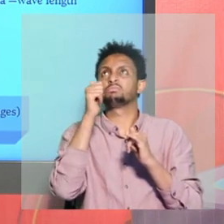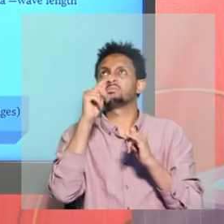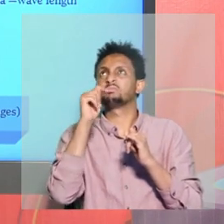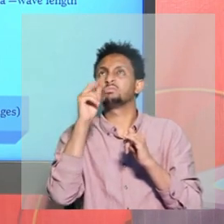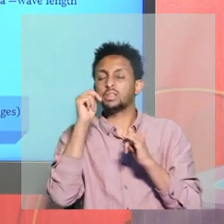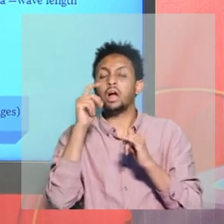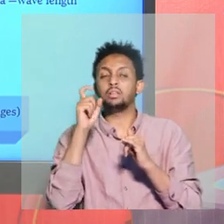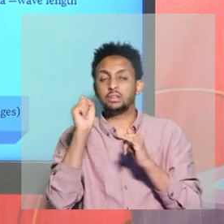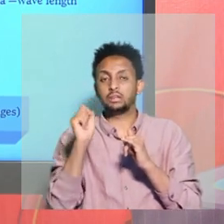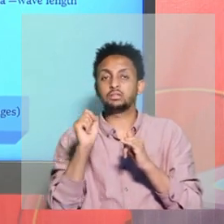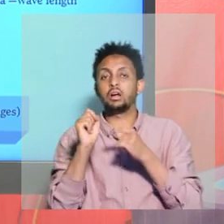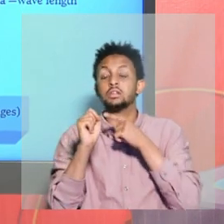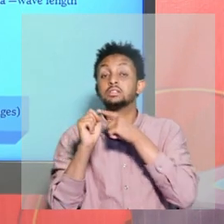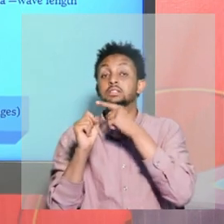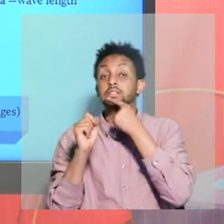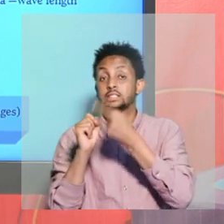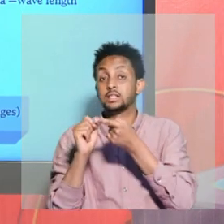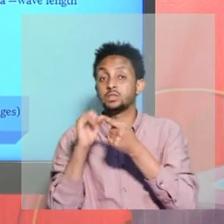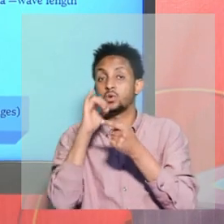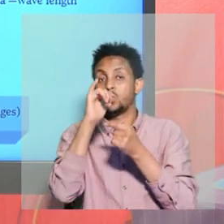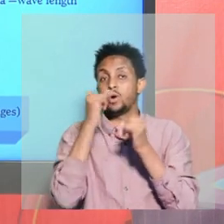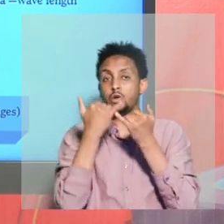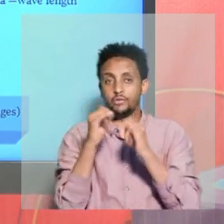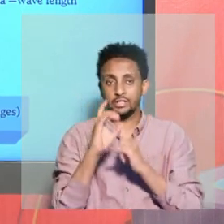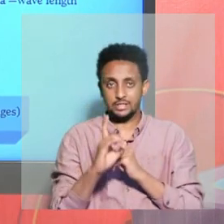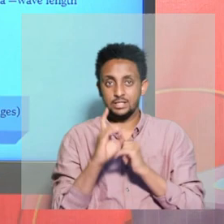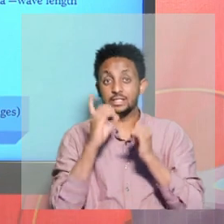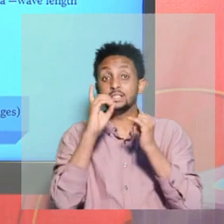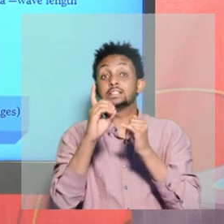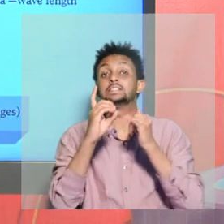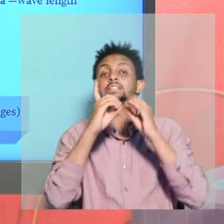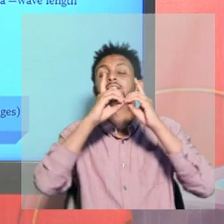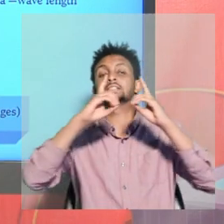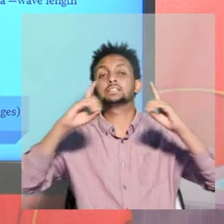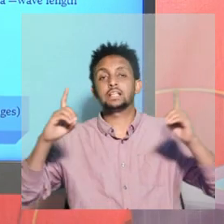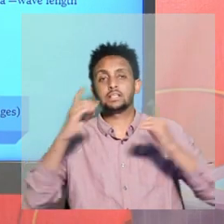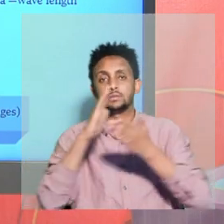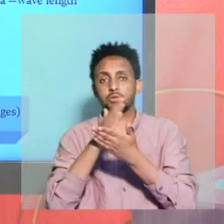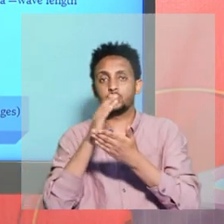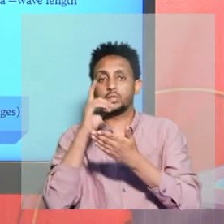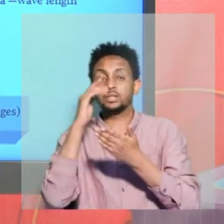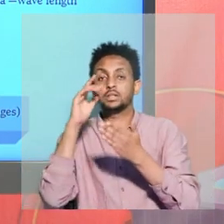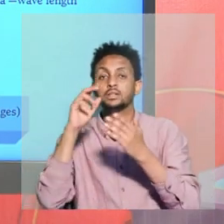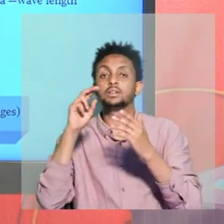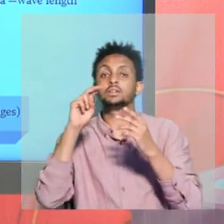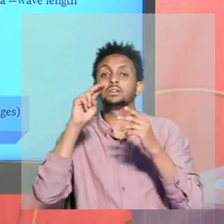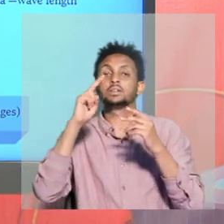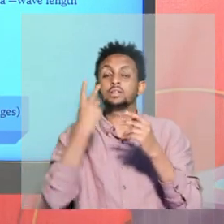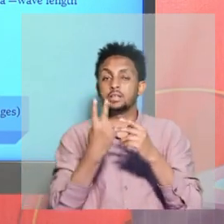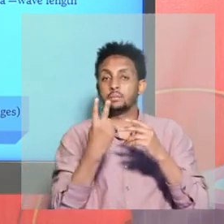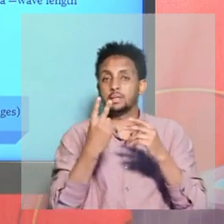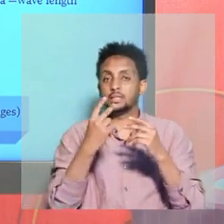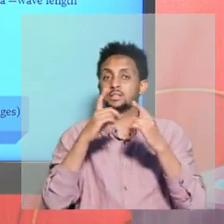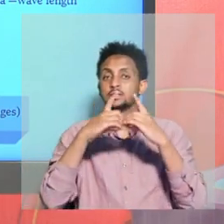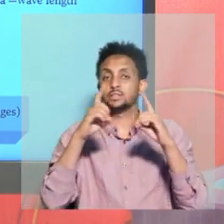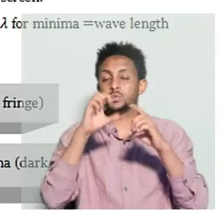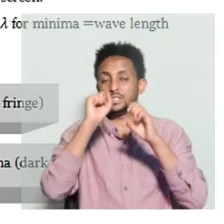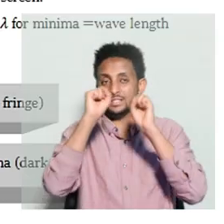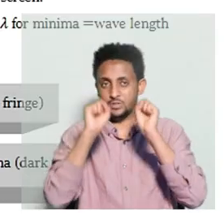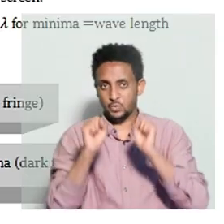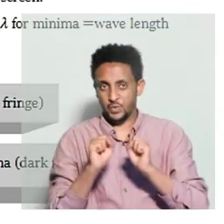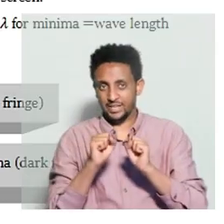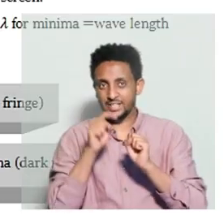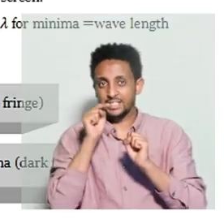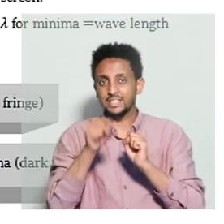here, tan theta, say that y over d, where d is the distance between the double slit, and here you do have a screen.